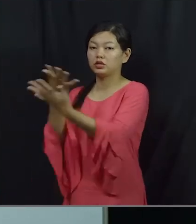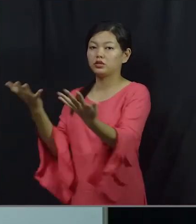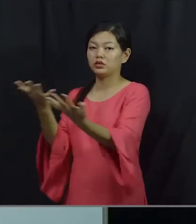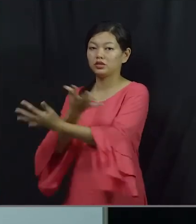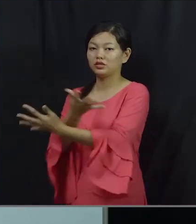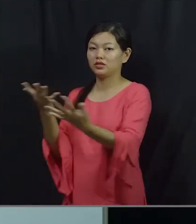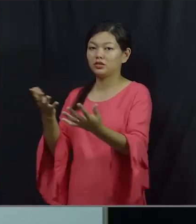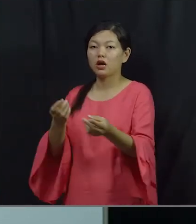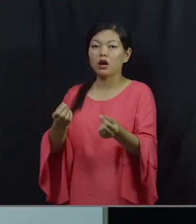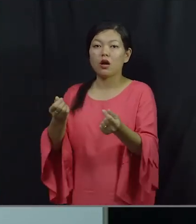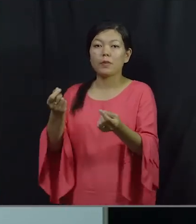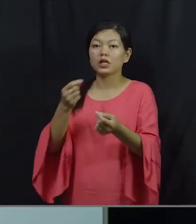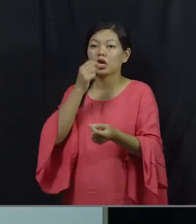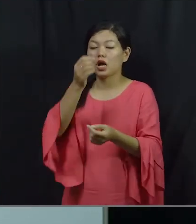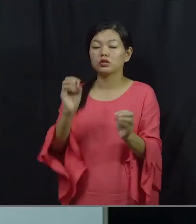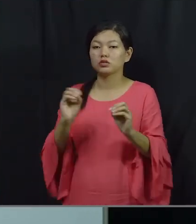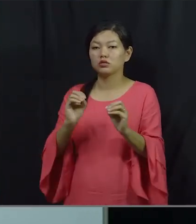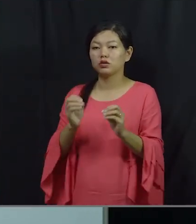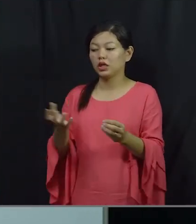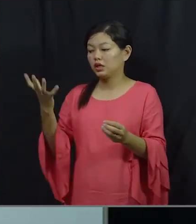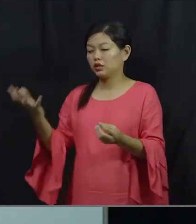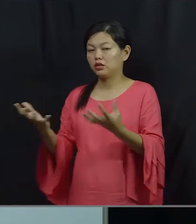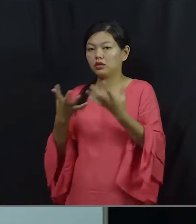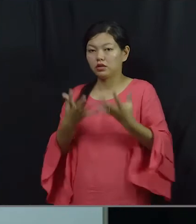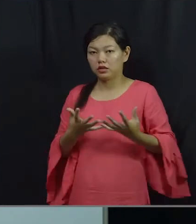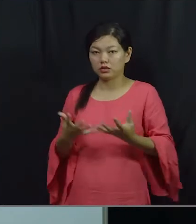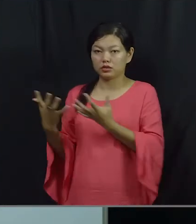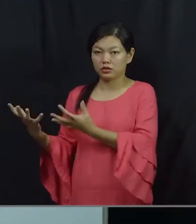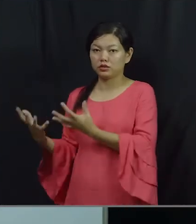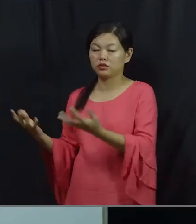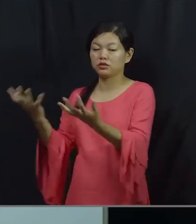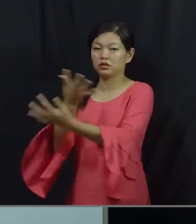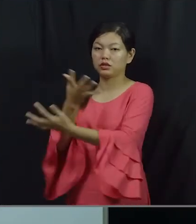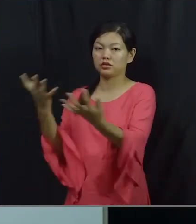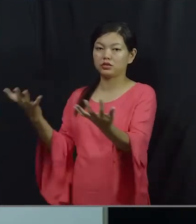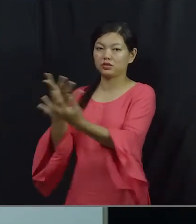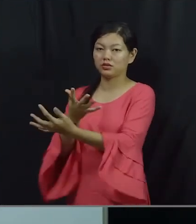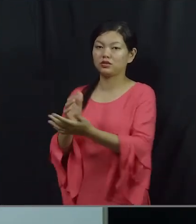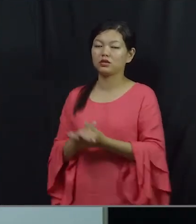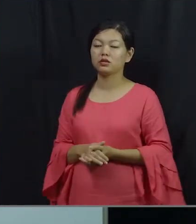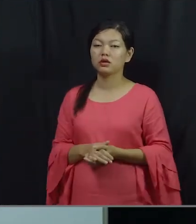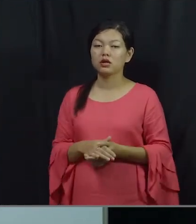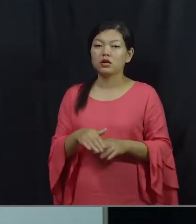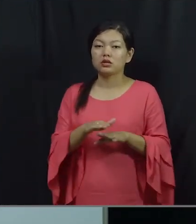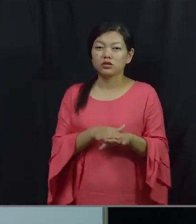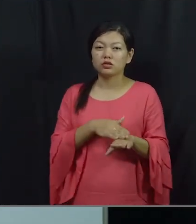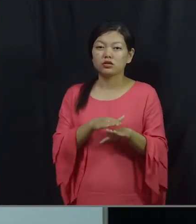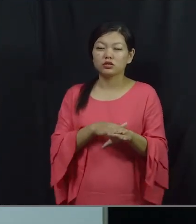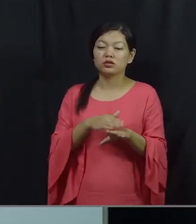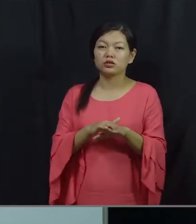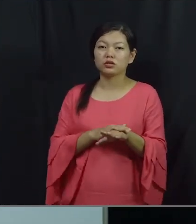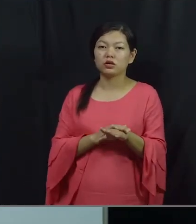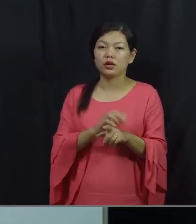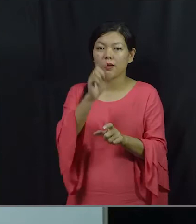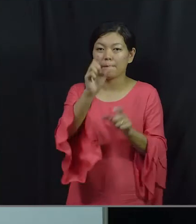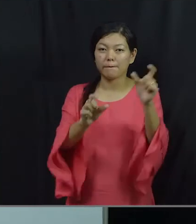the village economy. Okay, in the village level, now what happened? Gradually people got divided, and then they divided themselves